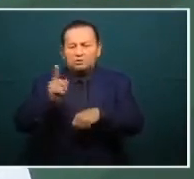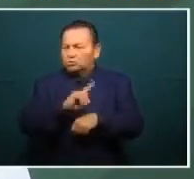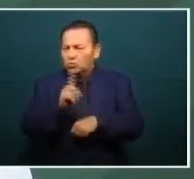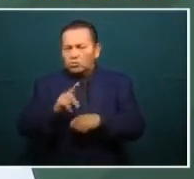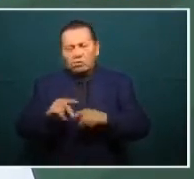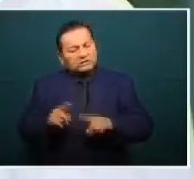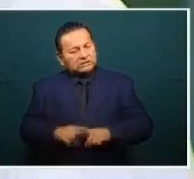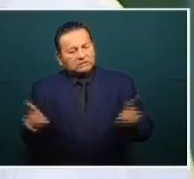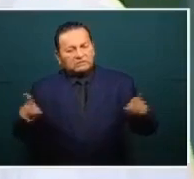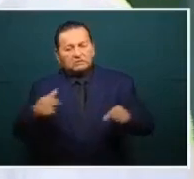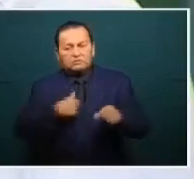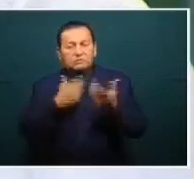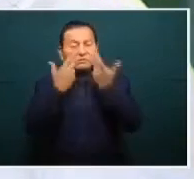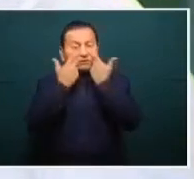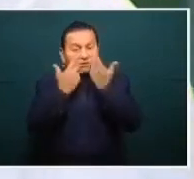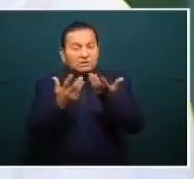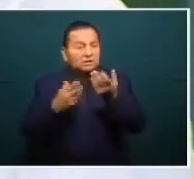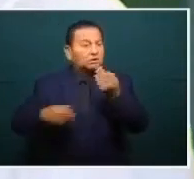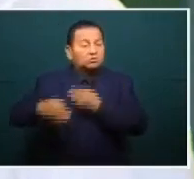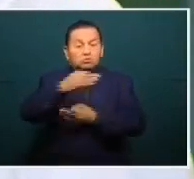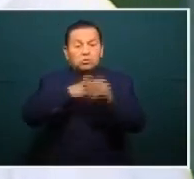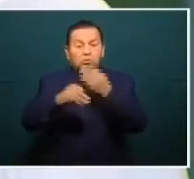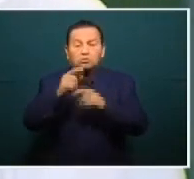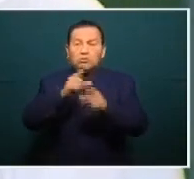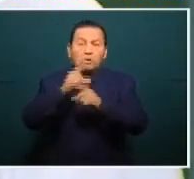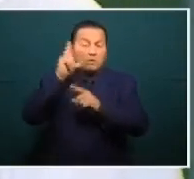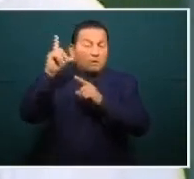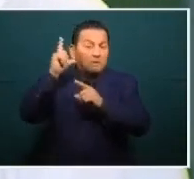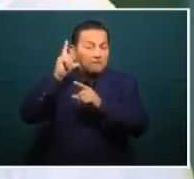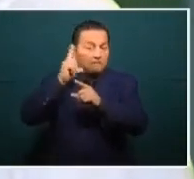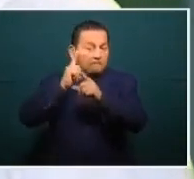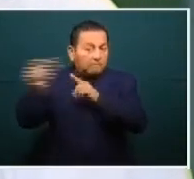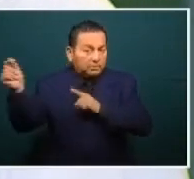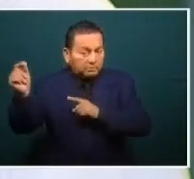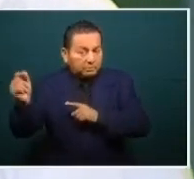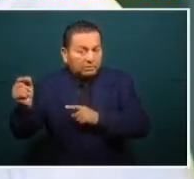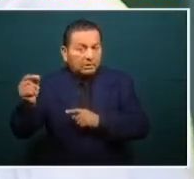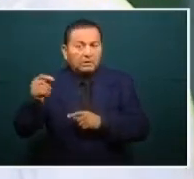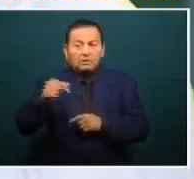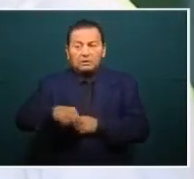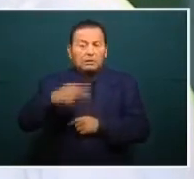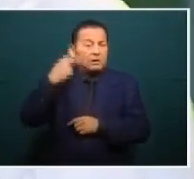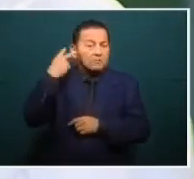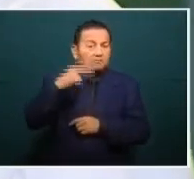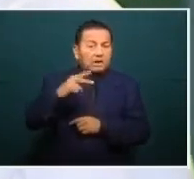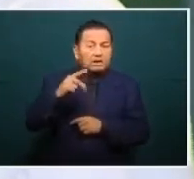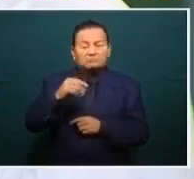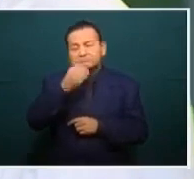and we are being cautious so that we will not allow anything bad to happen with Veracruz.